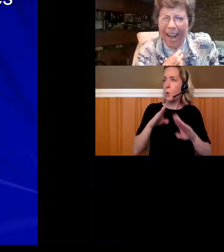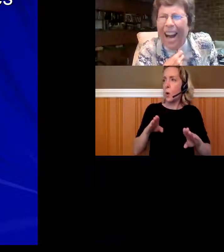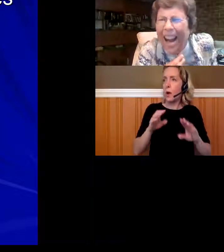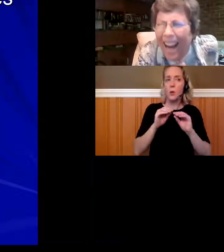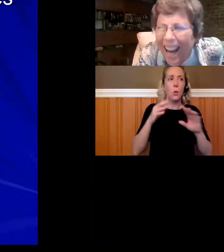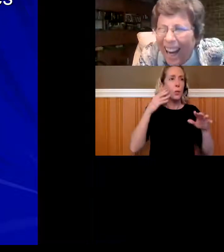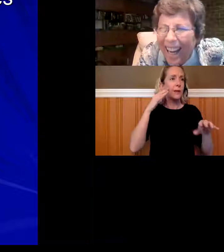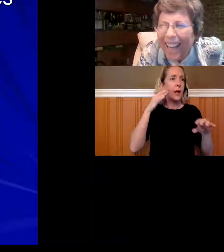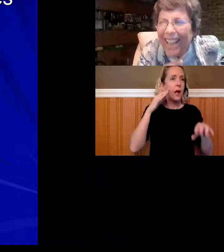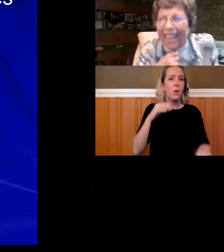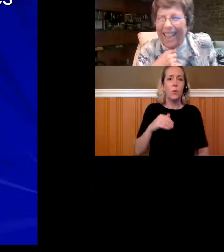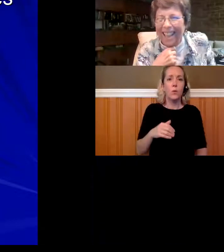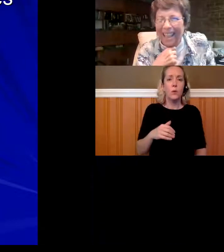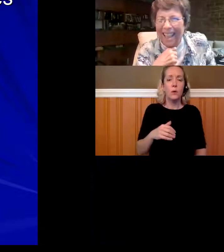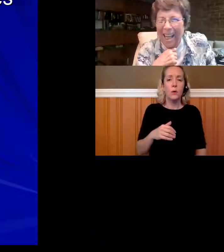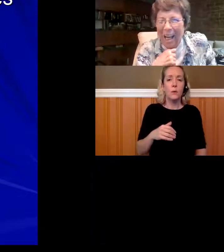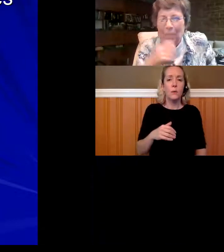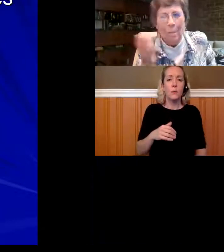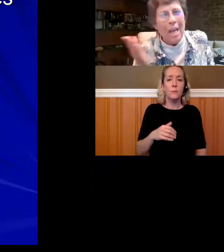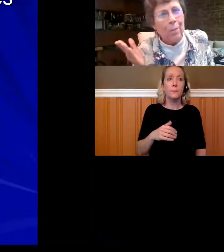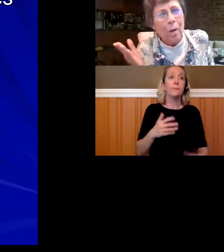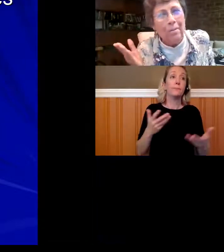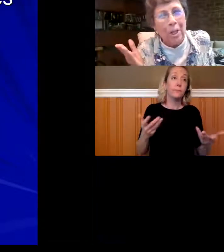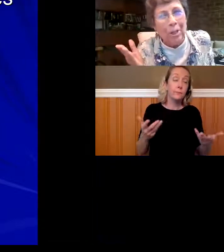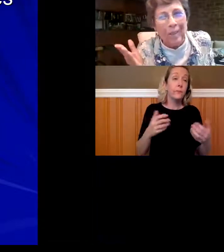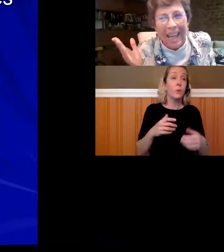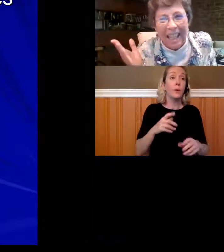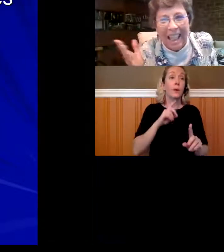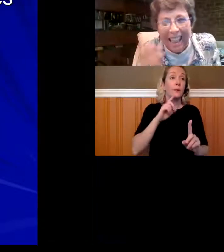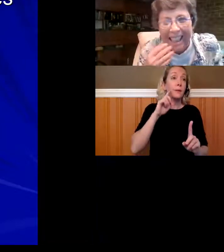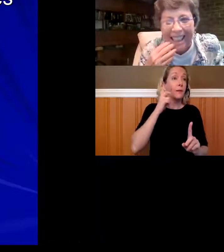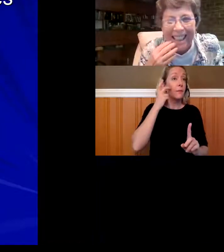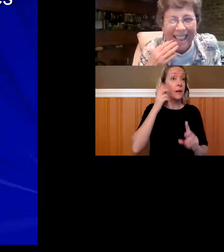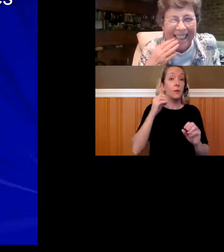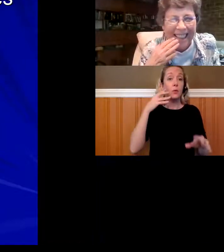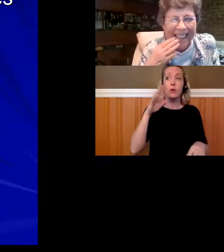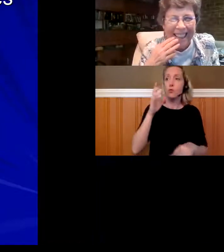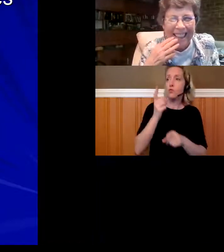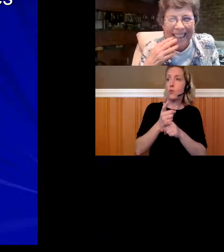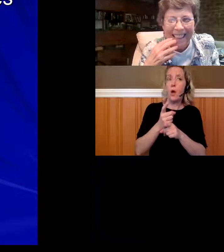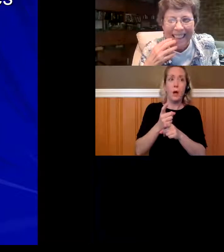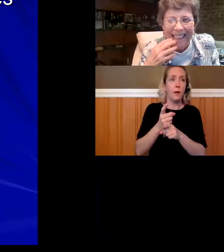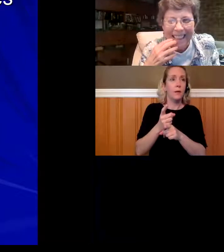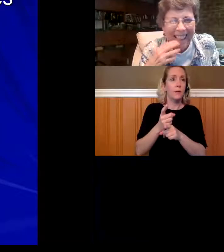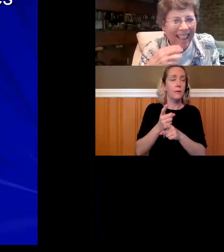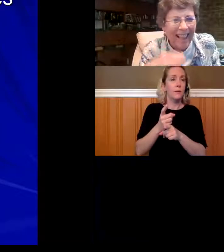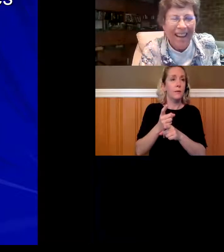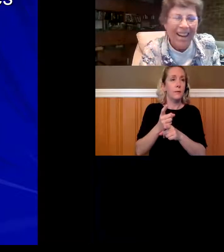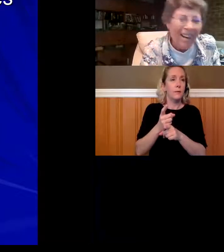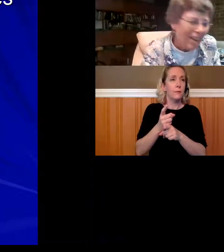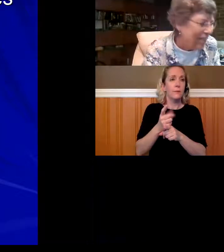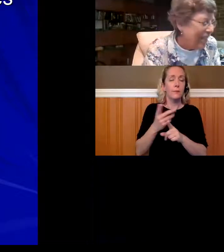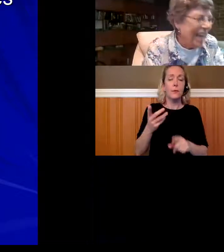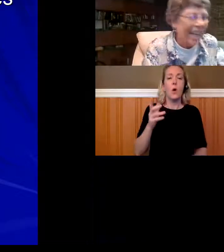something. His point of view, right? Right, that's what I thought. It was supposed to be slow. Oh man.